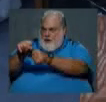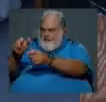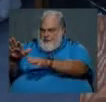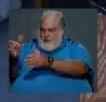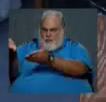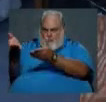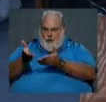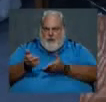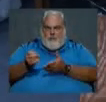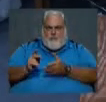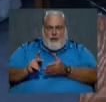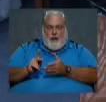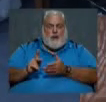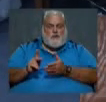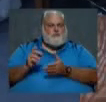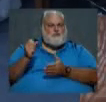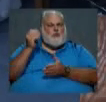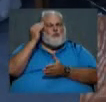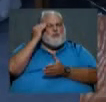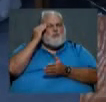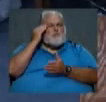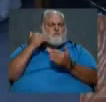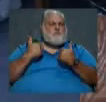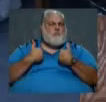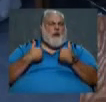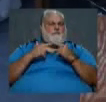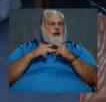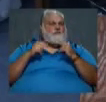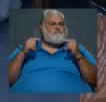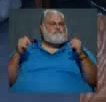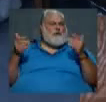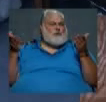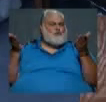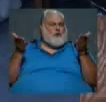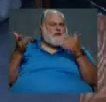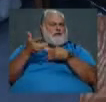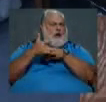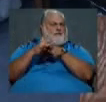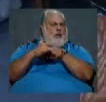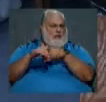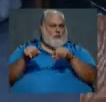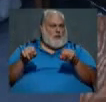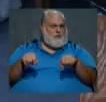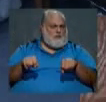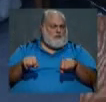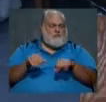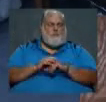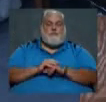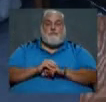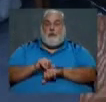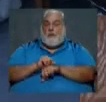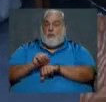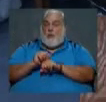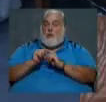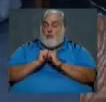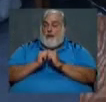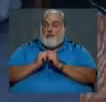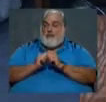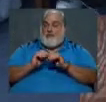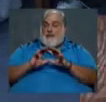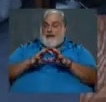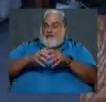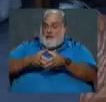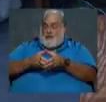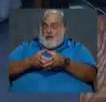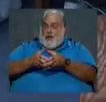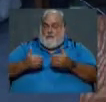are services available. And so working with the Division of Youth Services, we have a